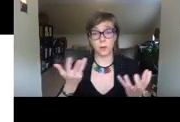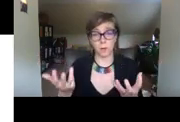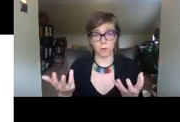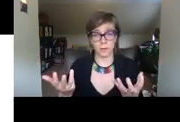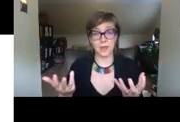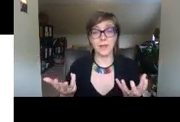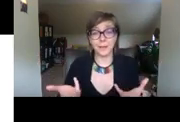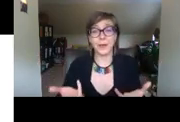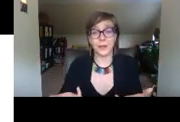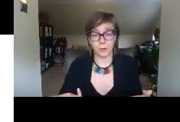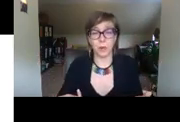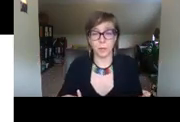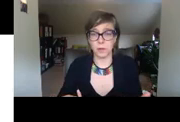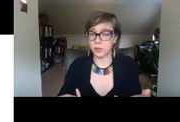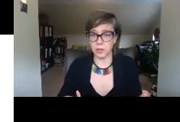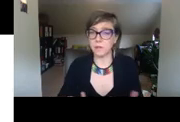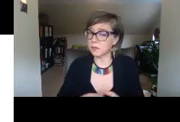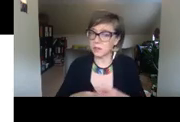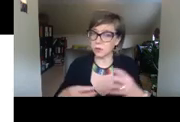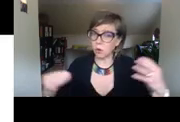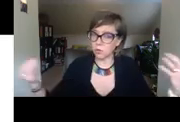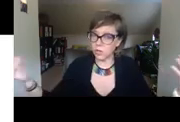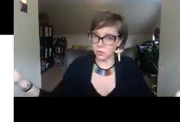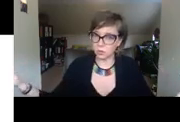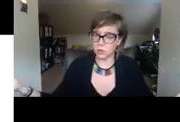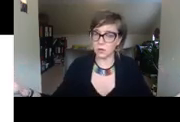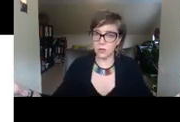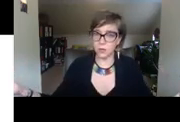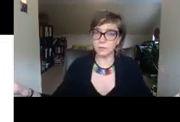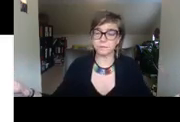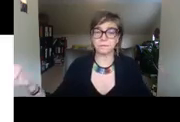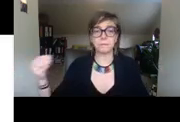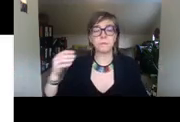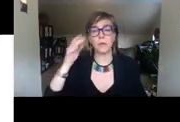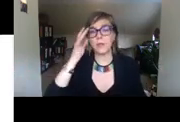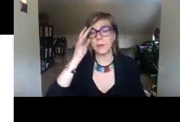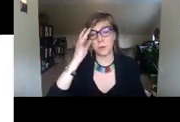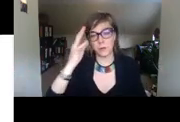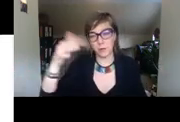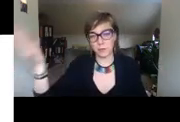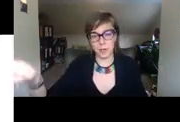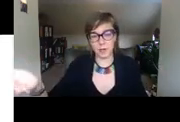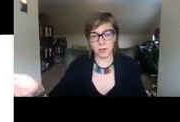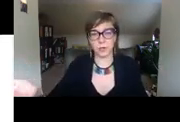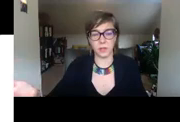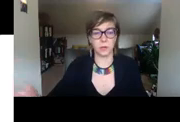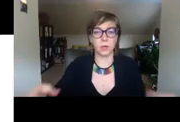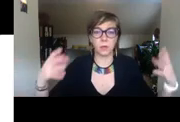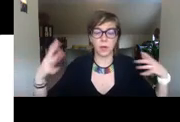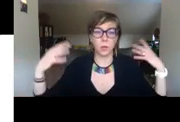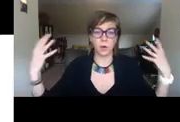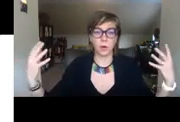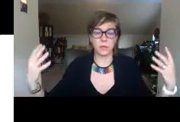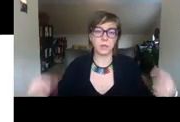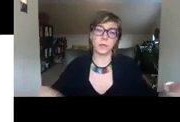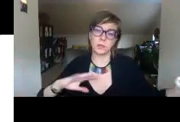health problems in that particular population. These things all change across the country. Even the type of Spanish, for example,